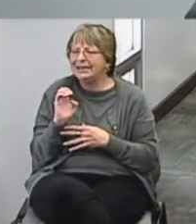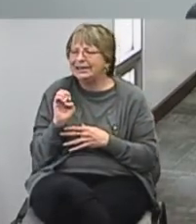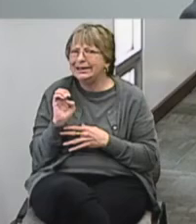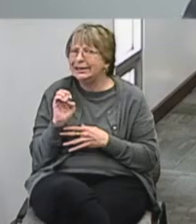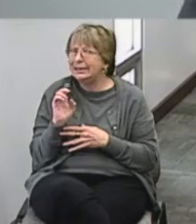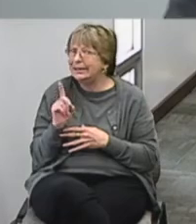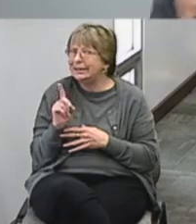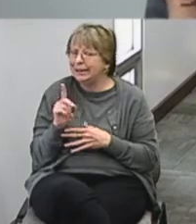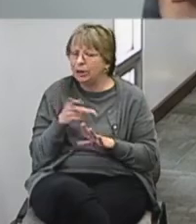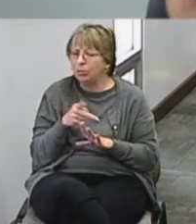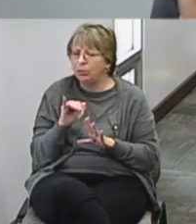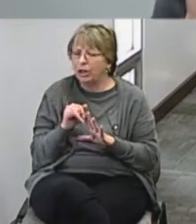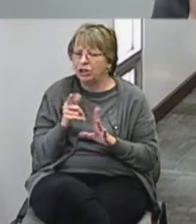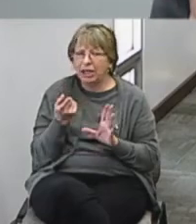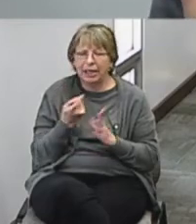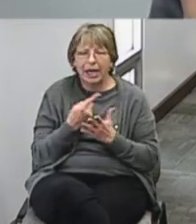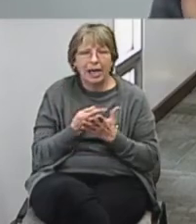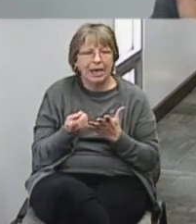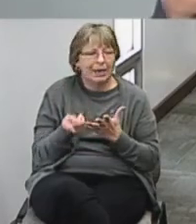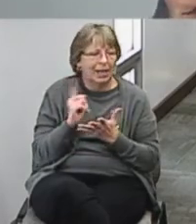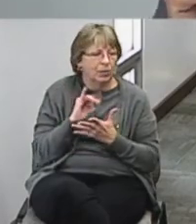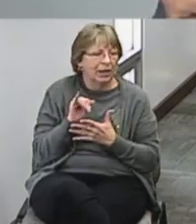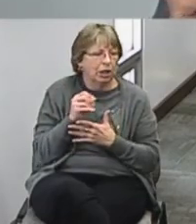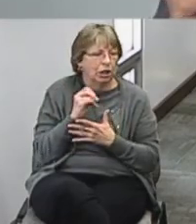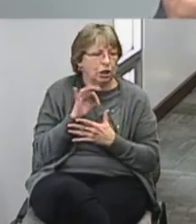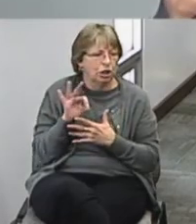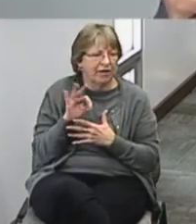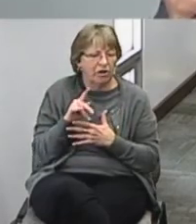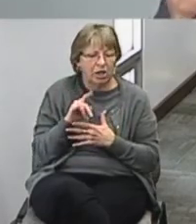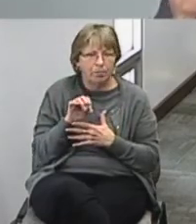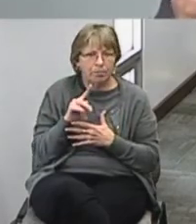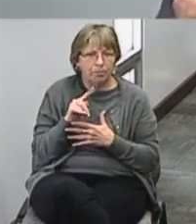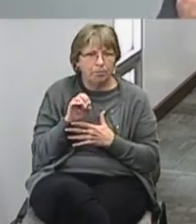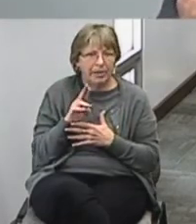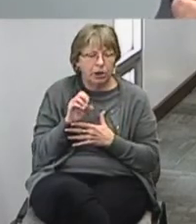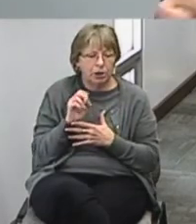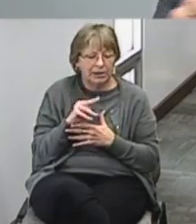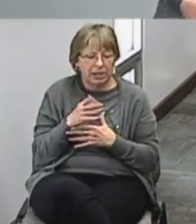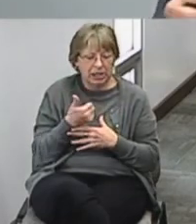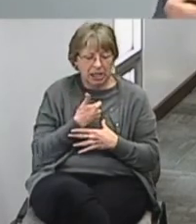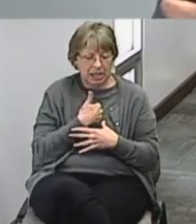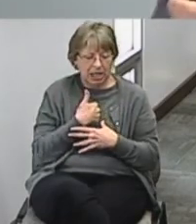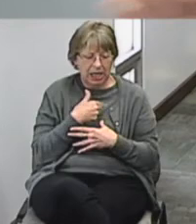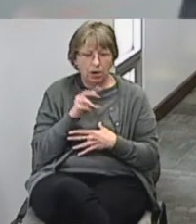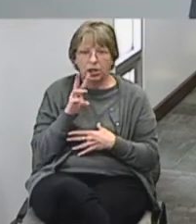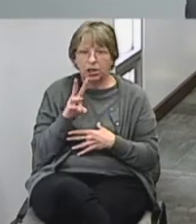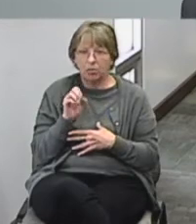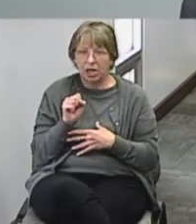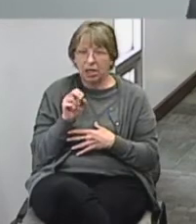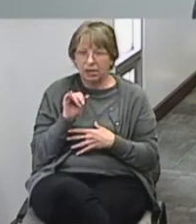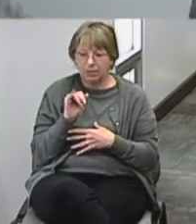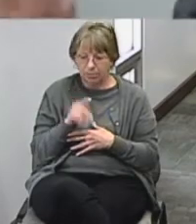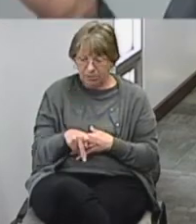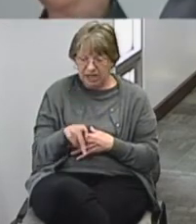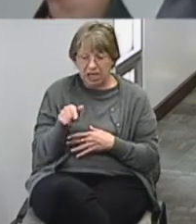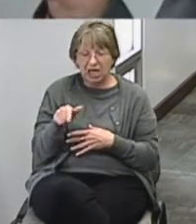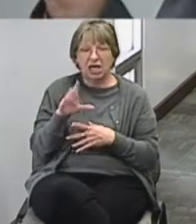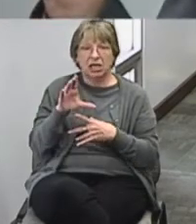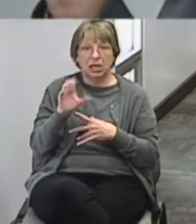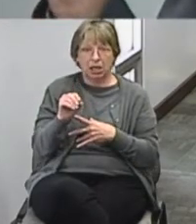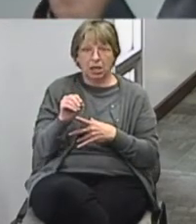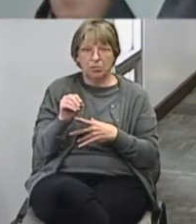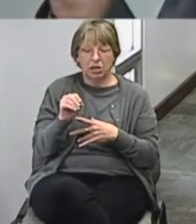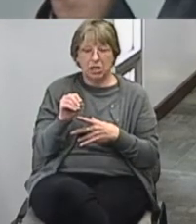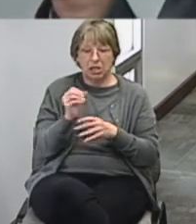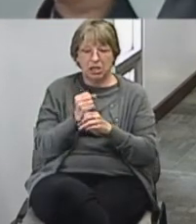there. Last week, Jeff Peterson and I had a conference call with WSP, who's the company that